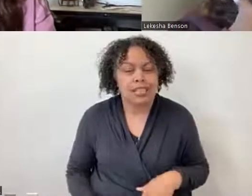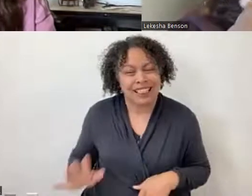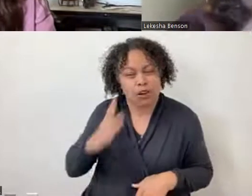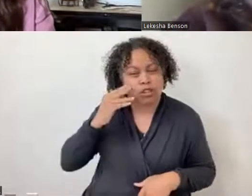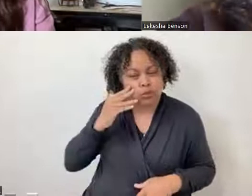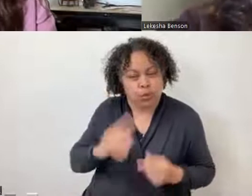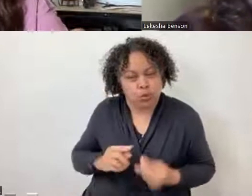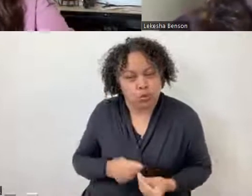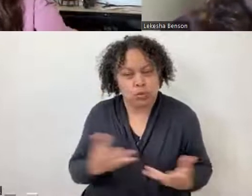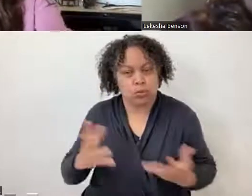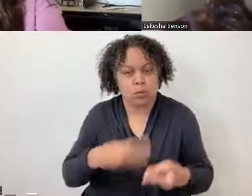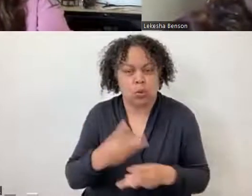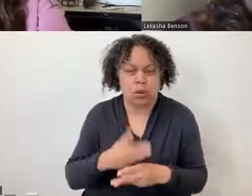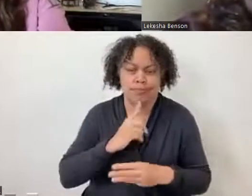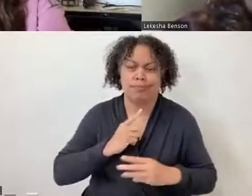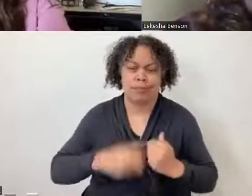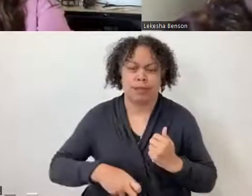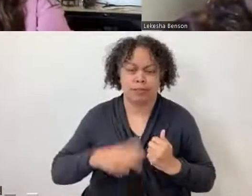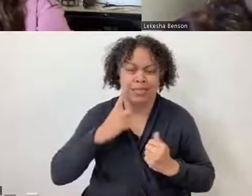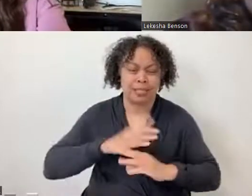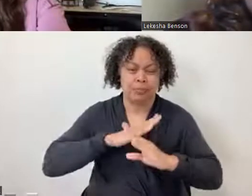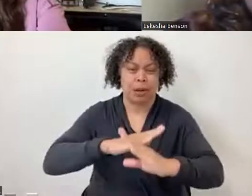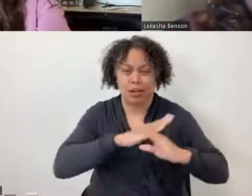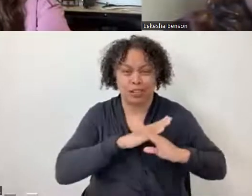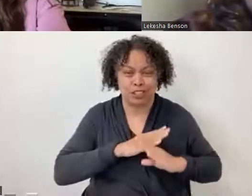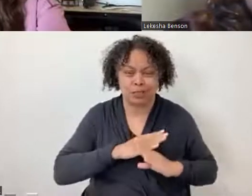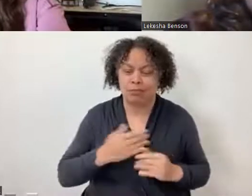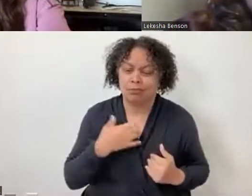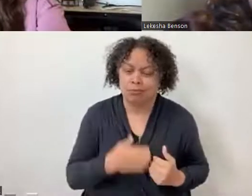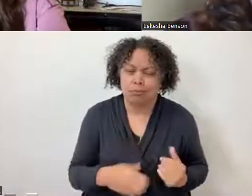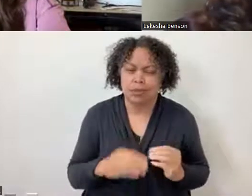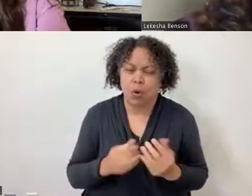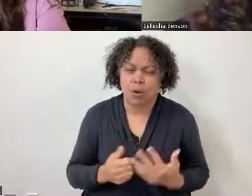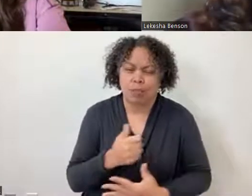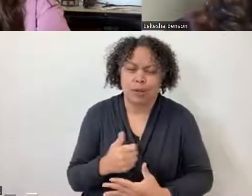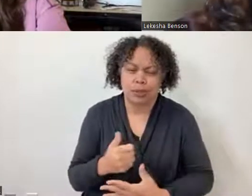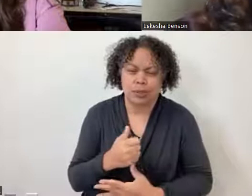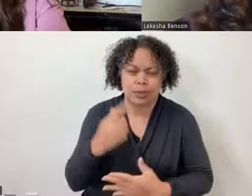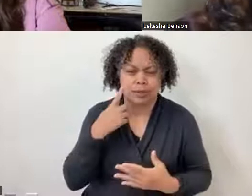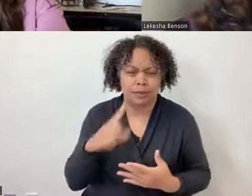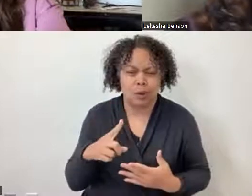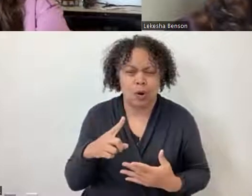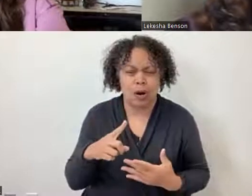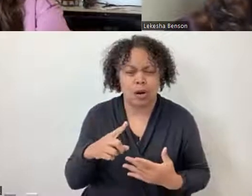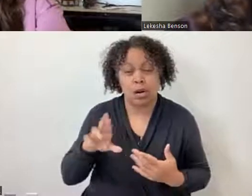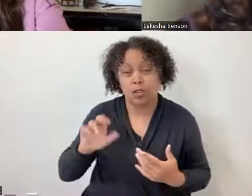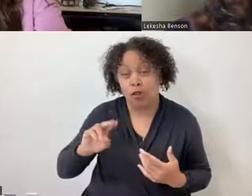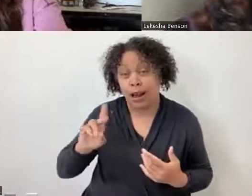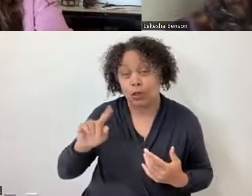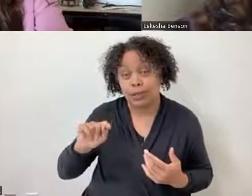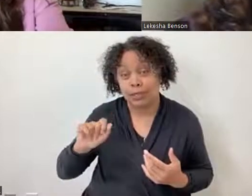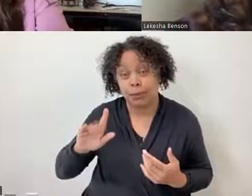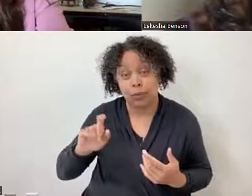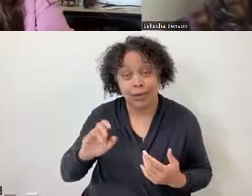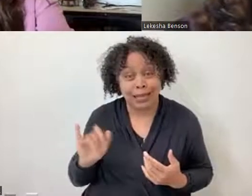world. And I think it would be lovely if there was more prioritizing of roundtables like this, of